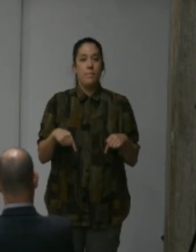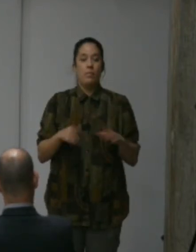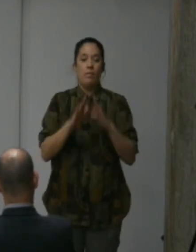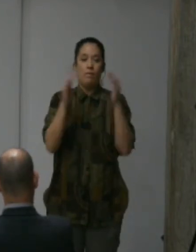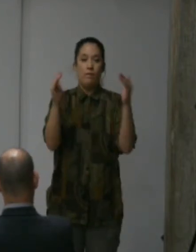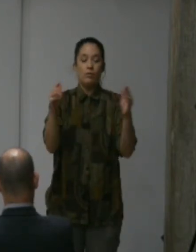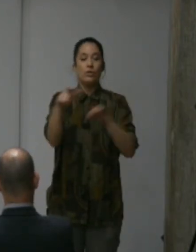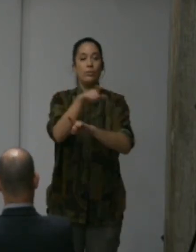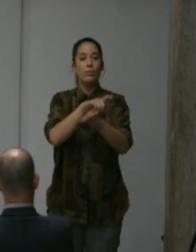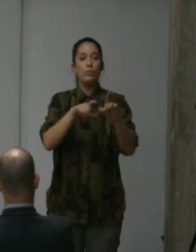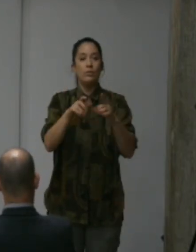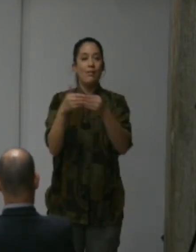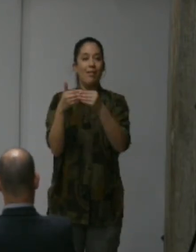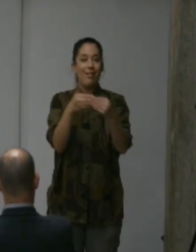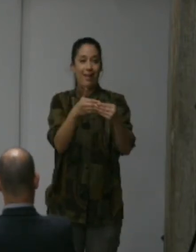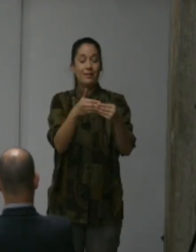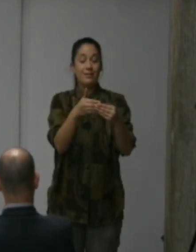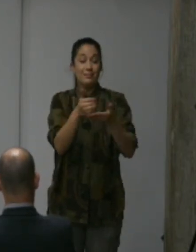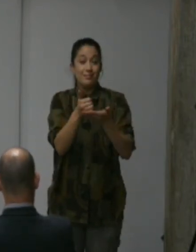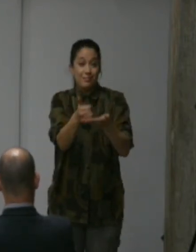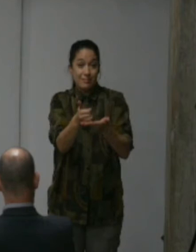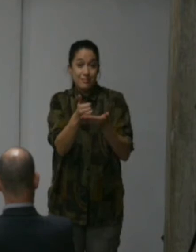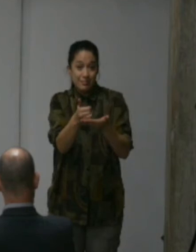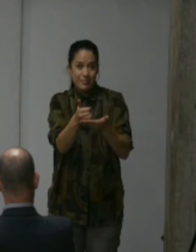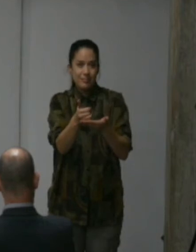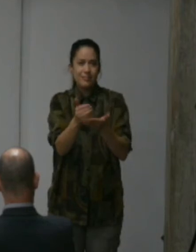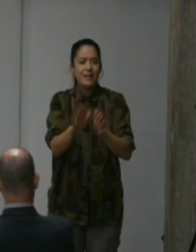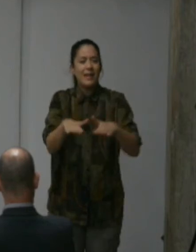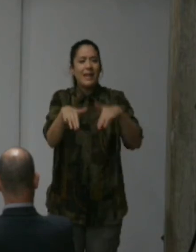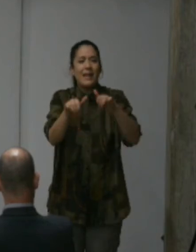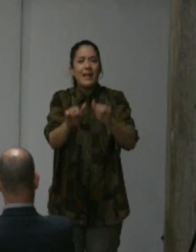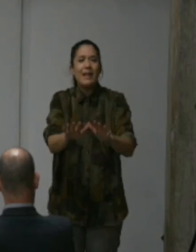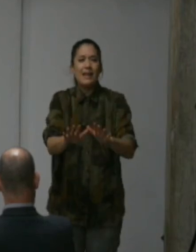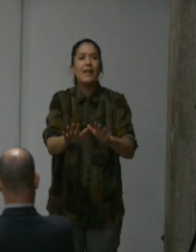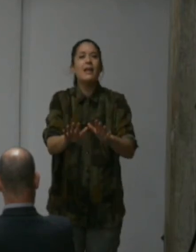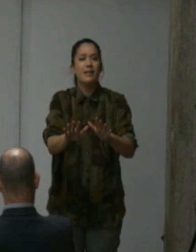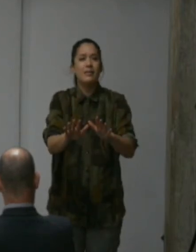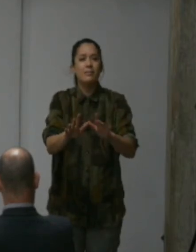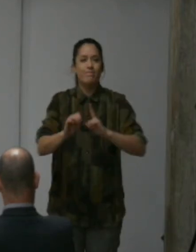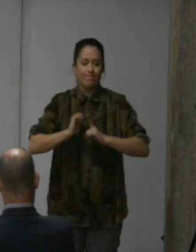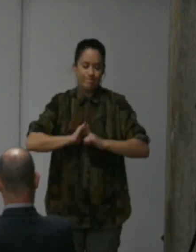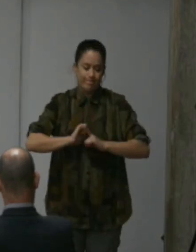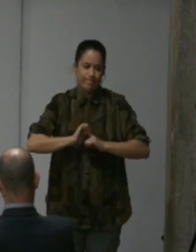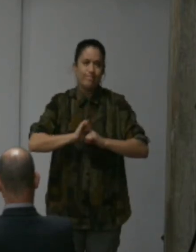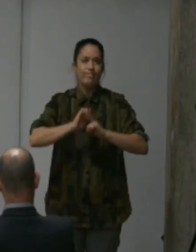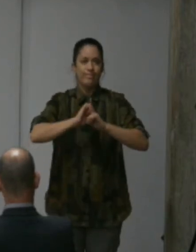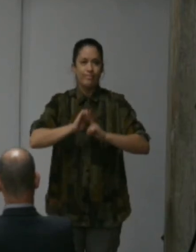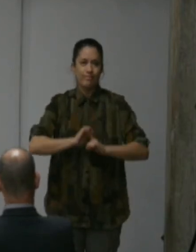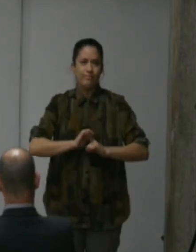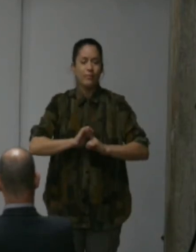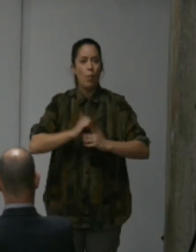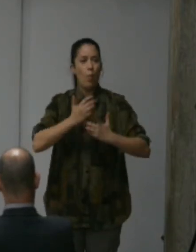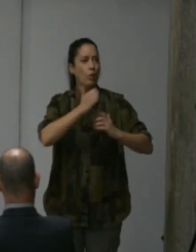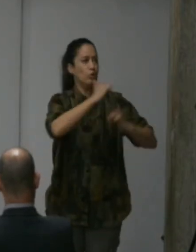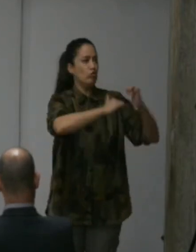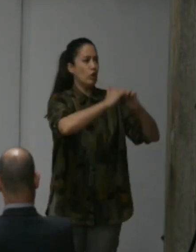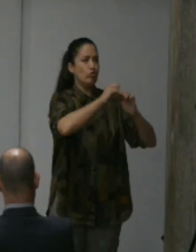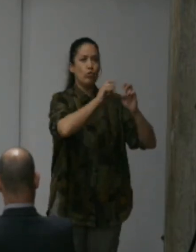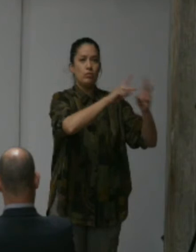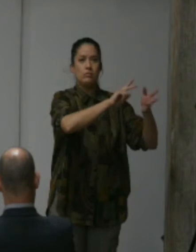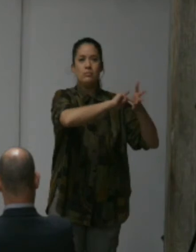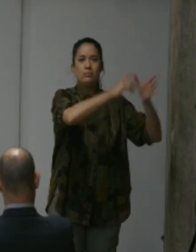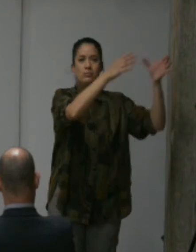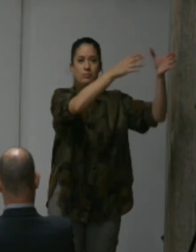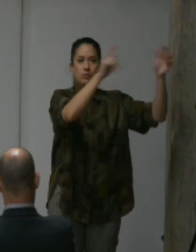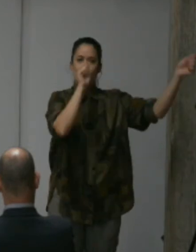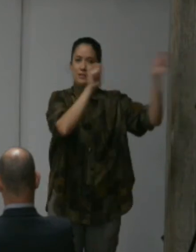health and healing to create capacity for personal and structural transformation. Okay. So